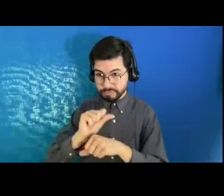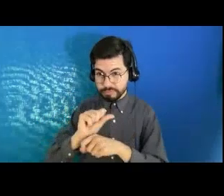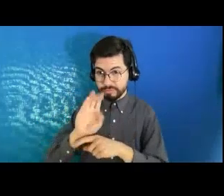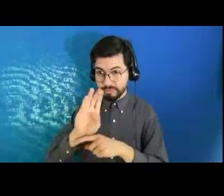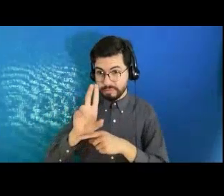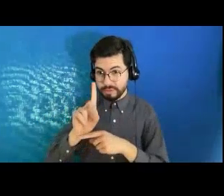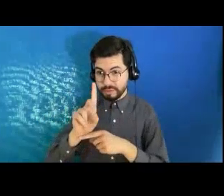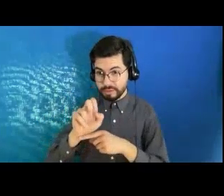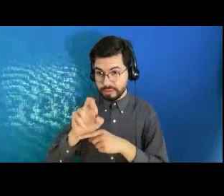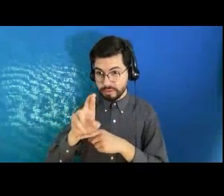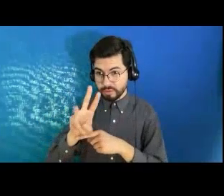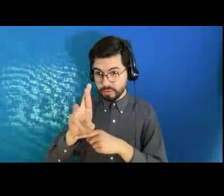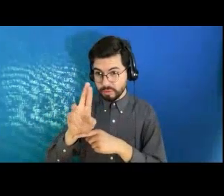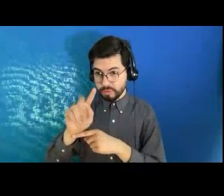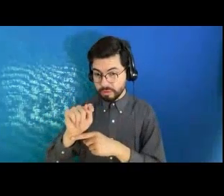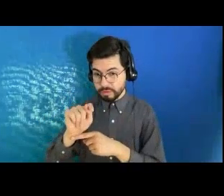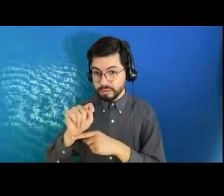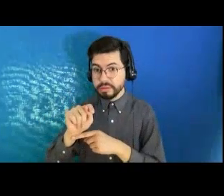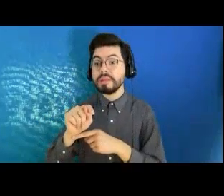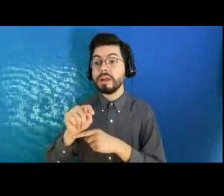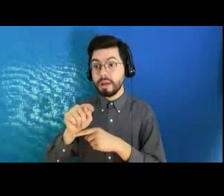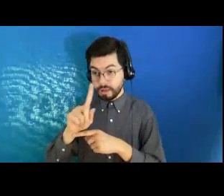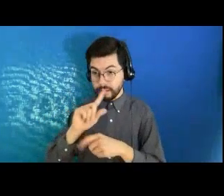bladderwort in the park.